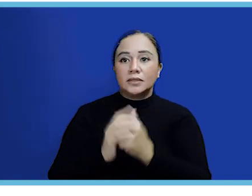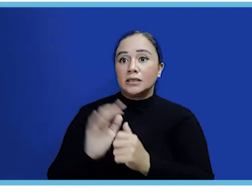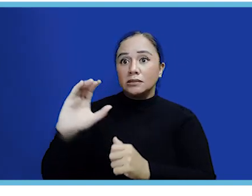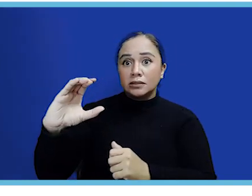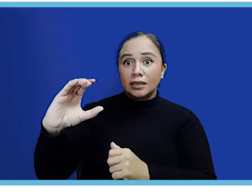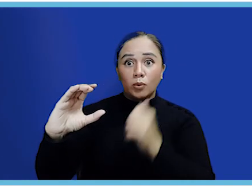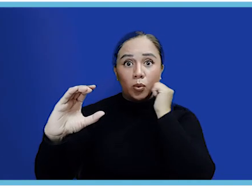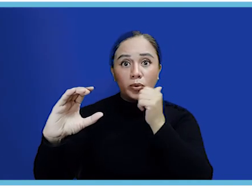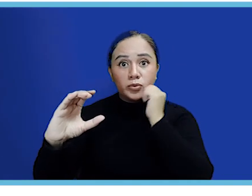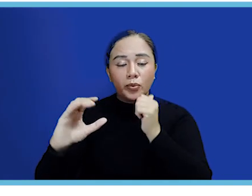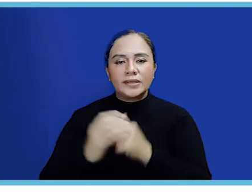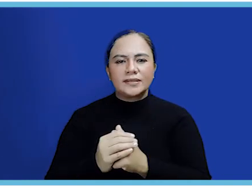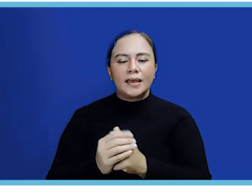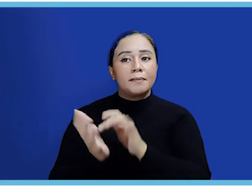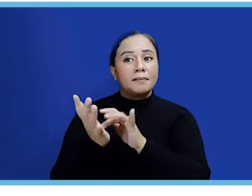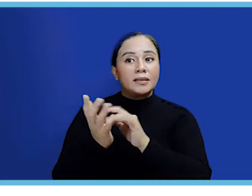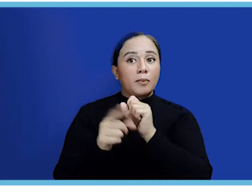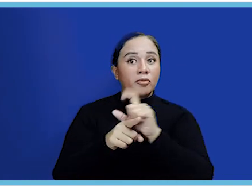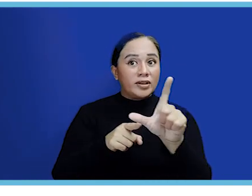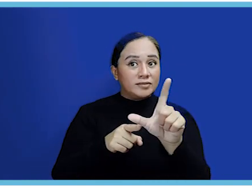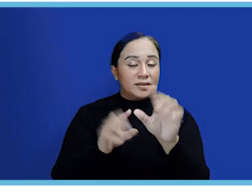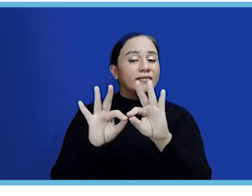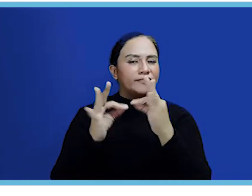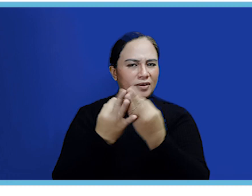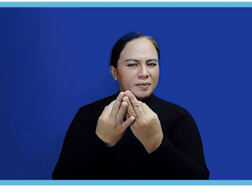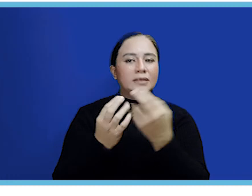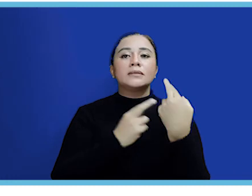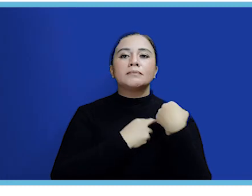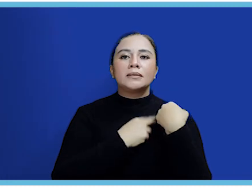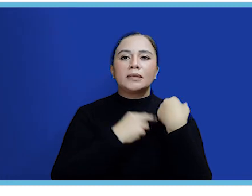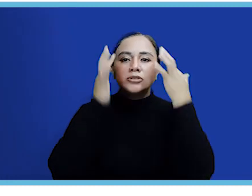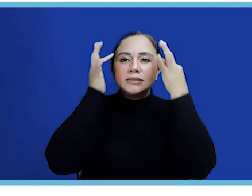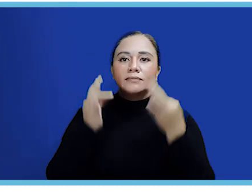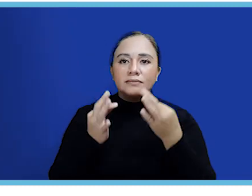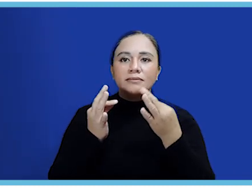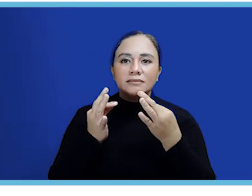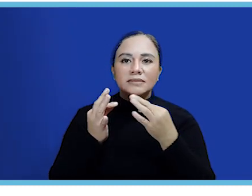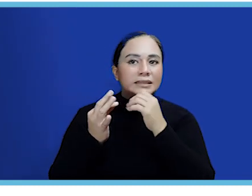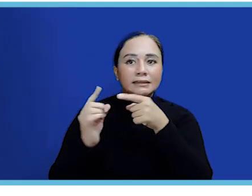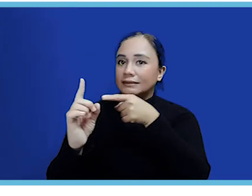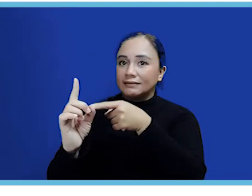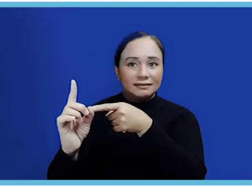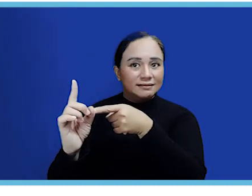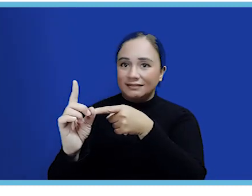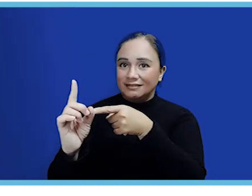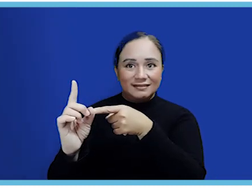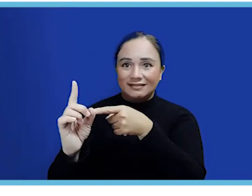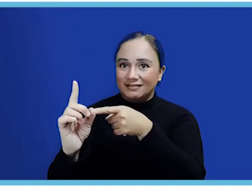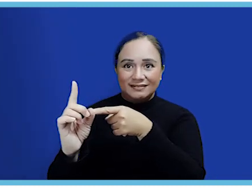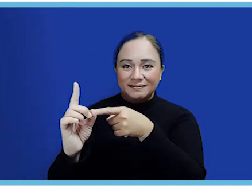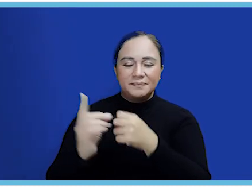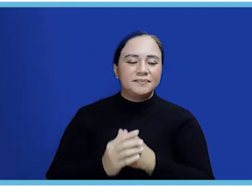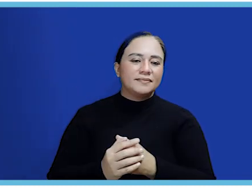C. Oftentimes, the medical professionals and families are in charge of their lives and not the persons with